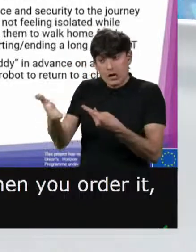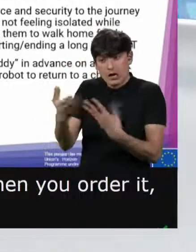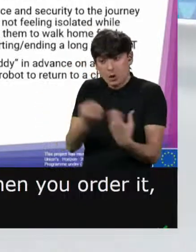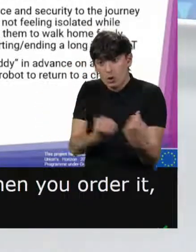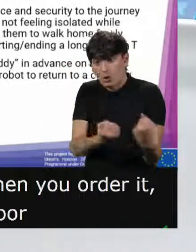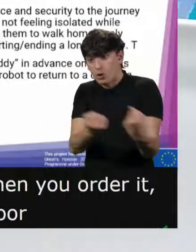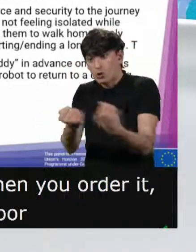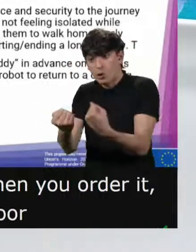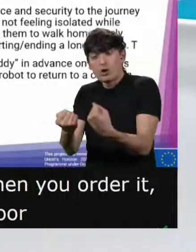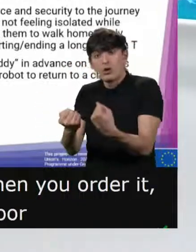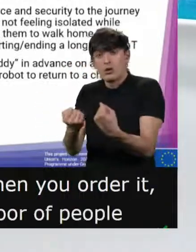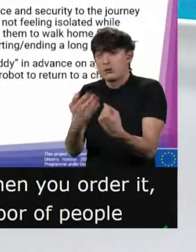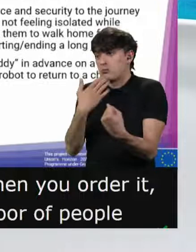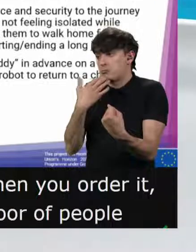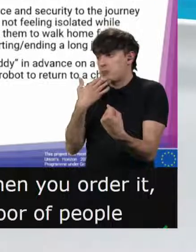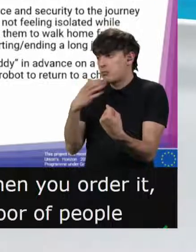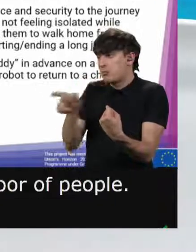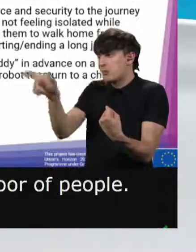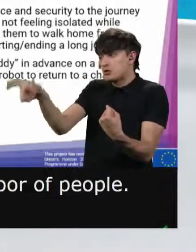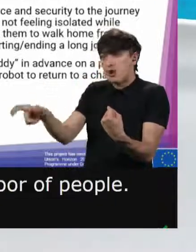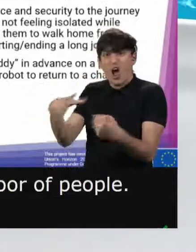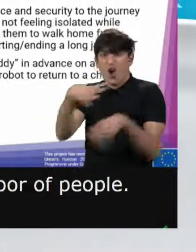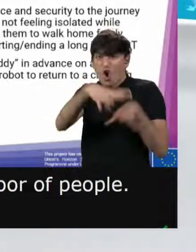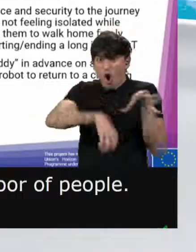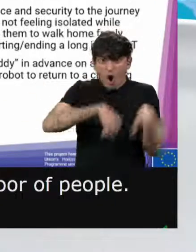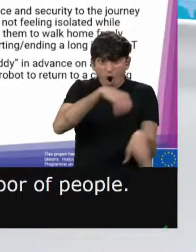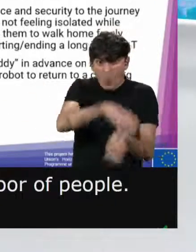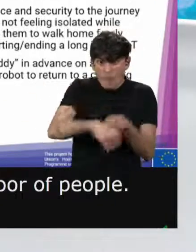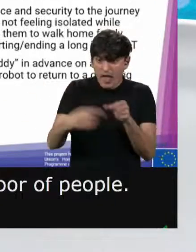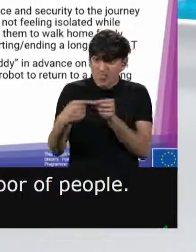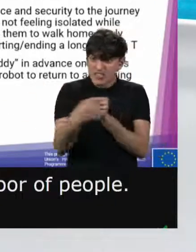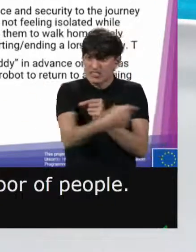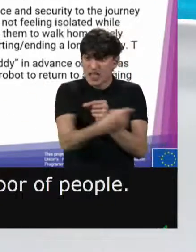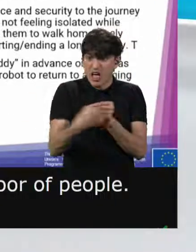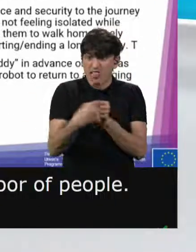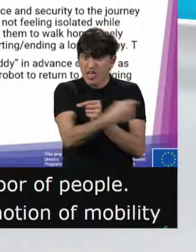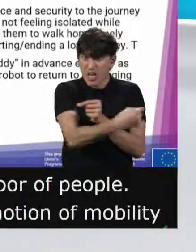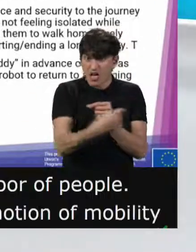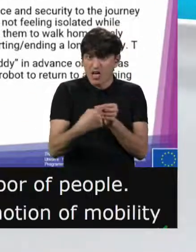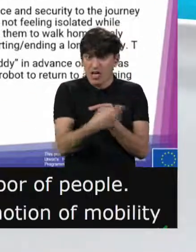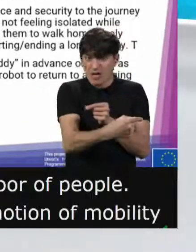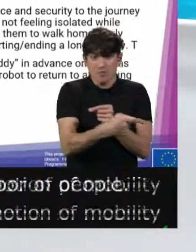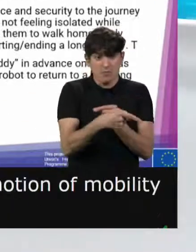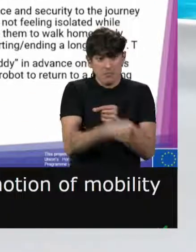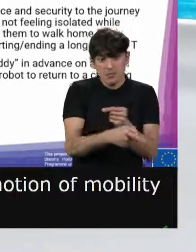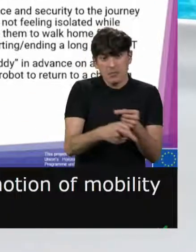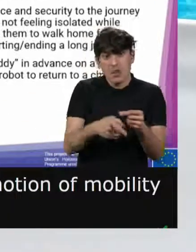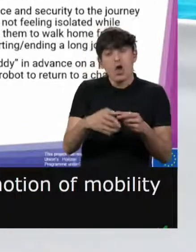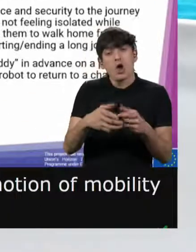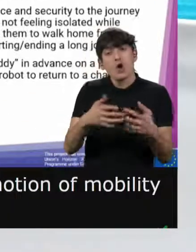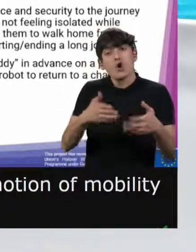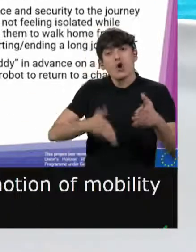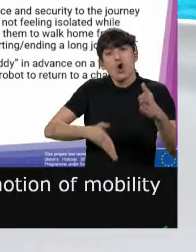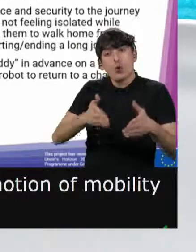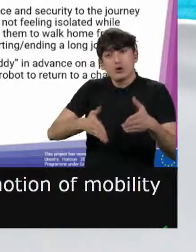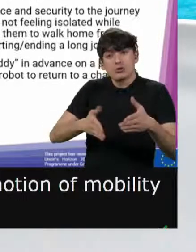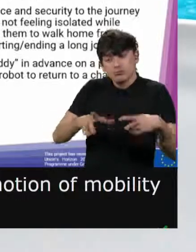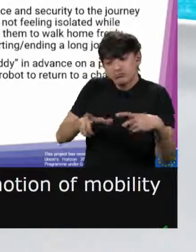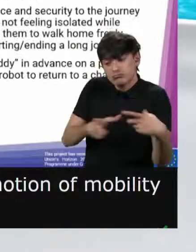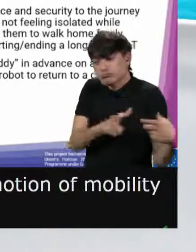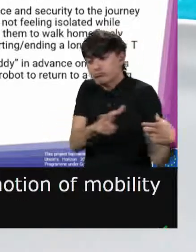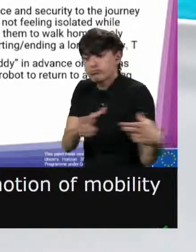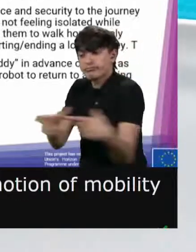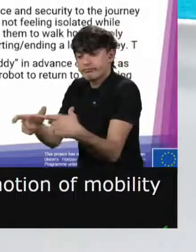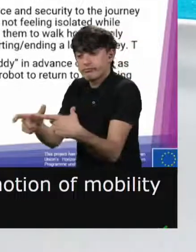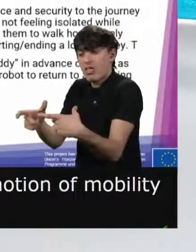being a shared resource, they support the notion of mobility as a service. Because when you decided you wanted to go shopping,